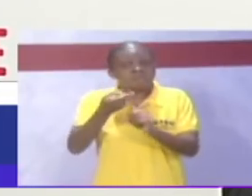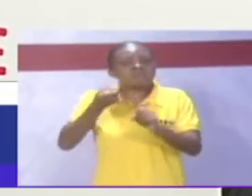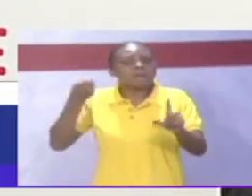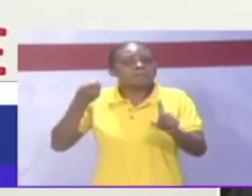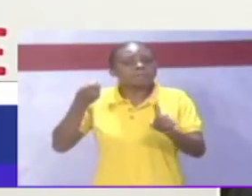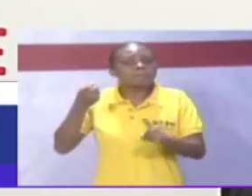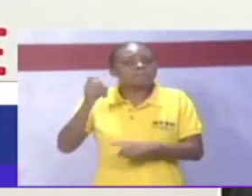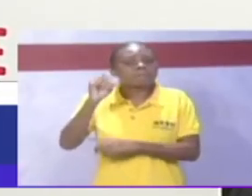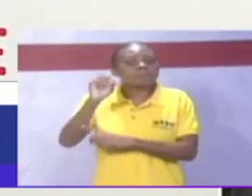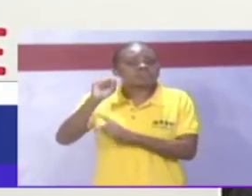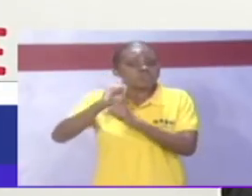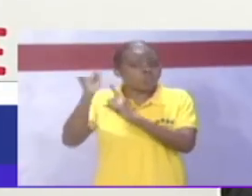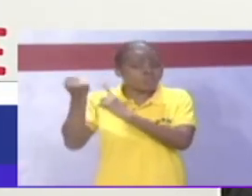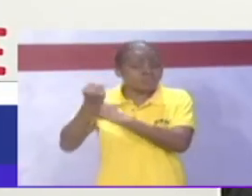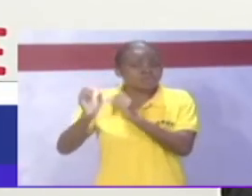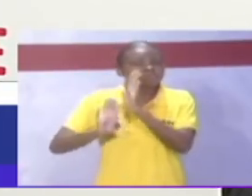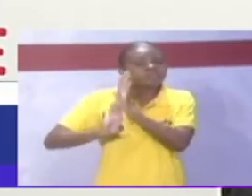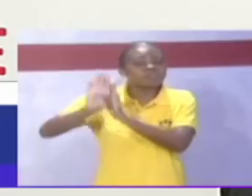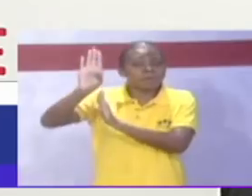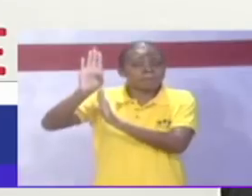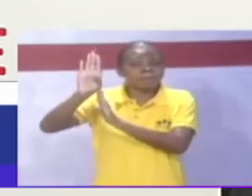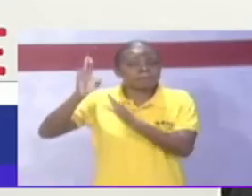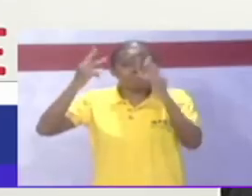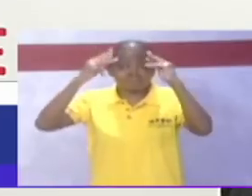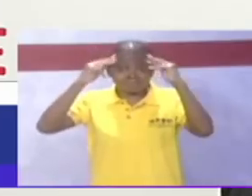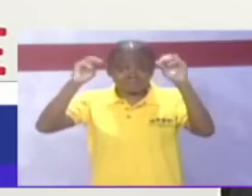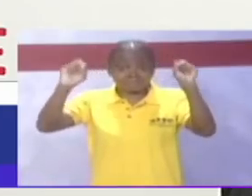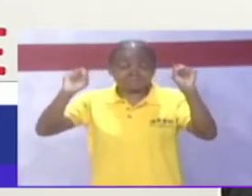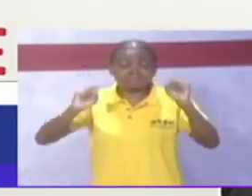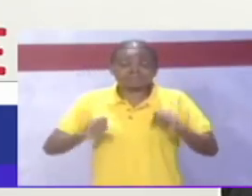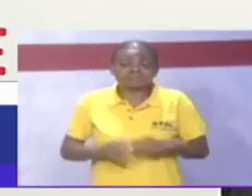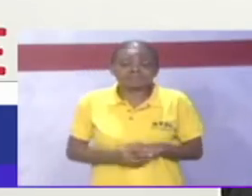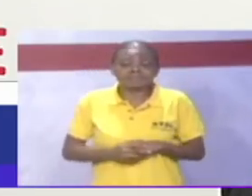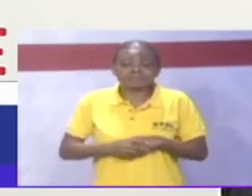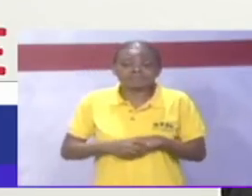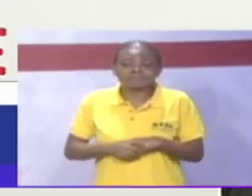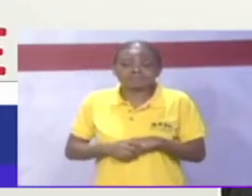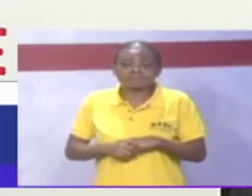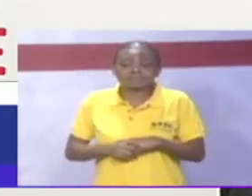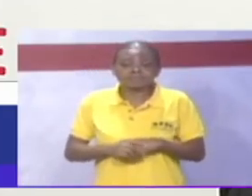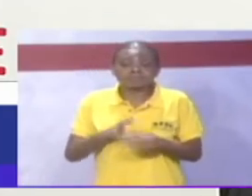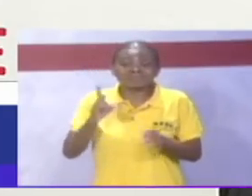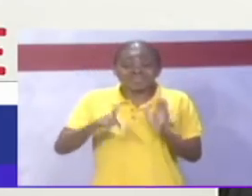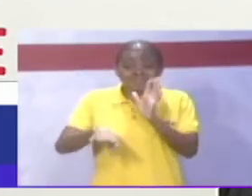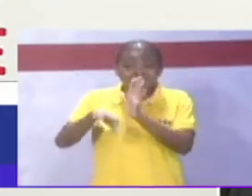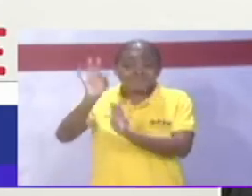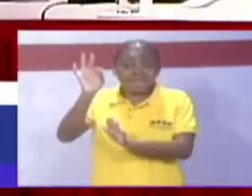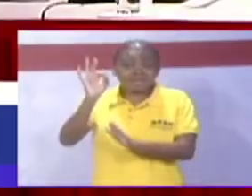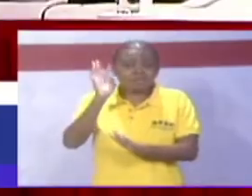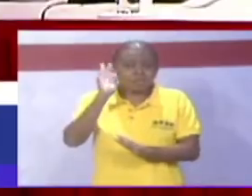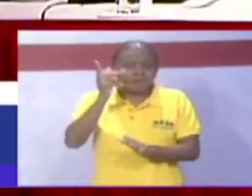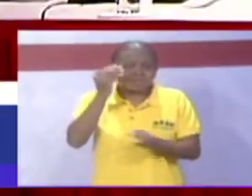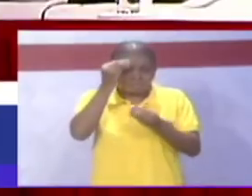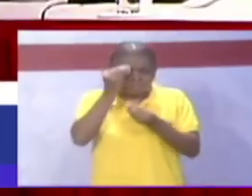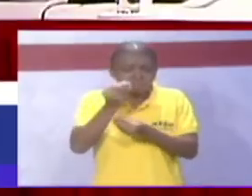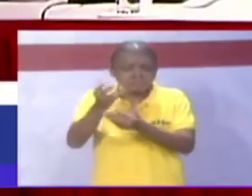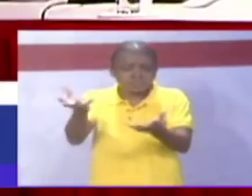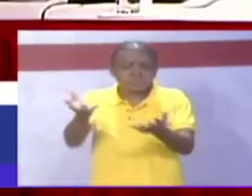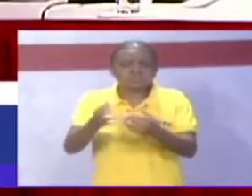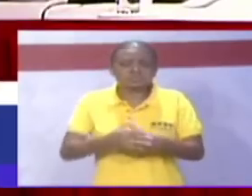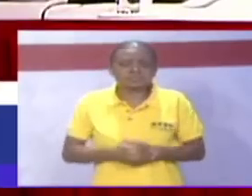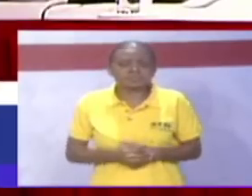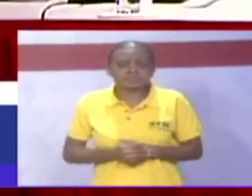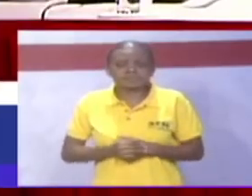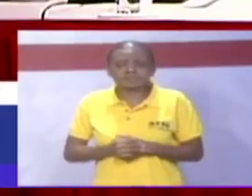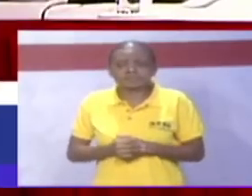further information as to that question. And of course, Mr. Cummings, we'll get that to you as soon as we can. Thank you very much, CMO and